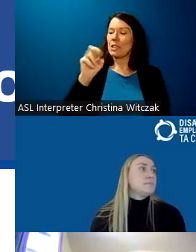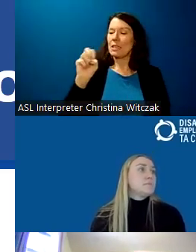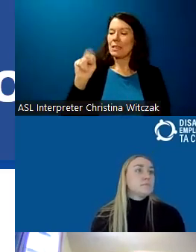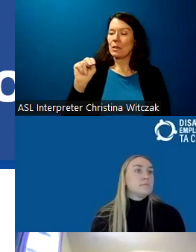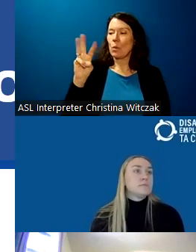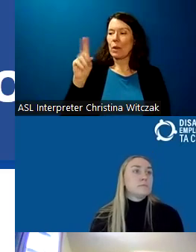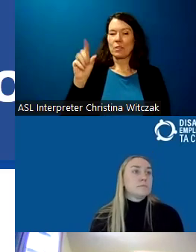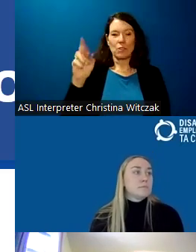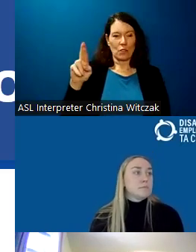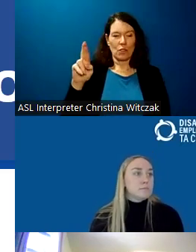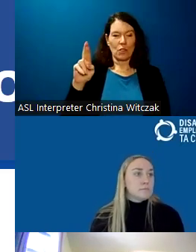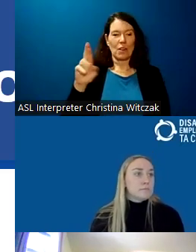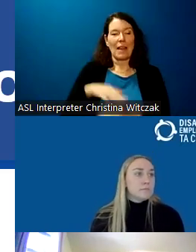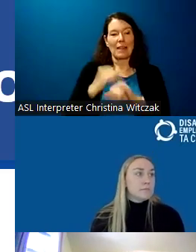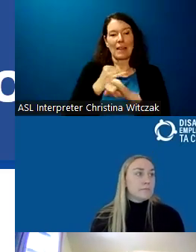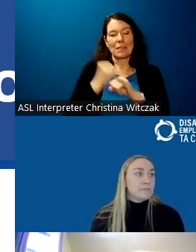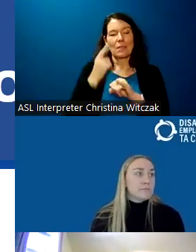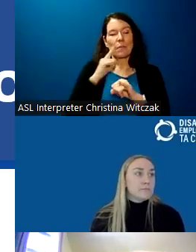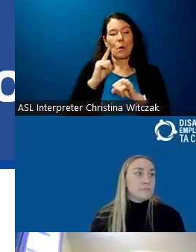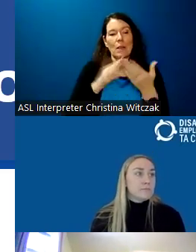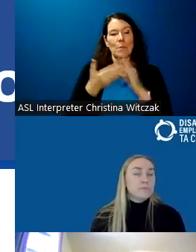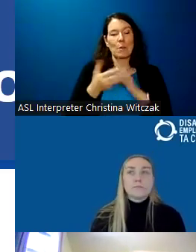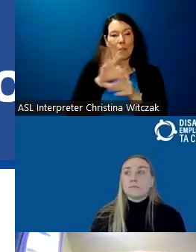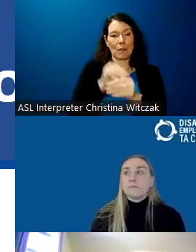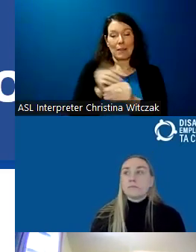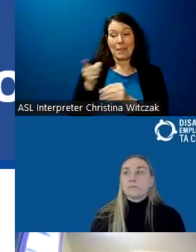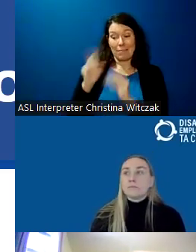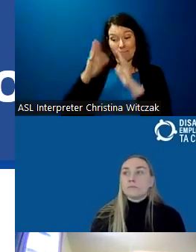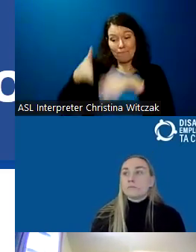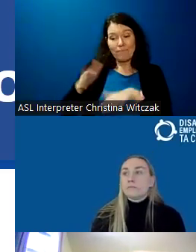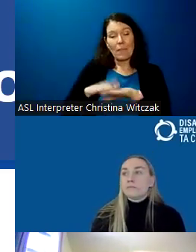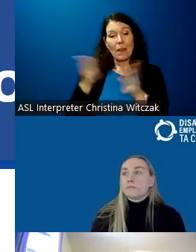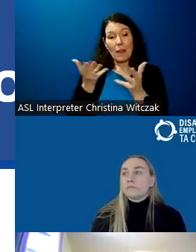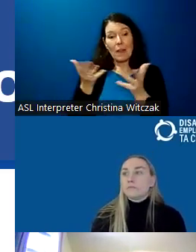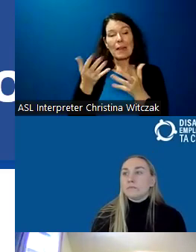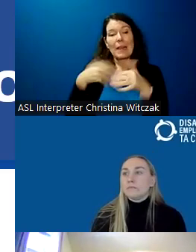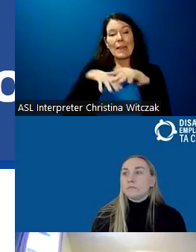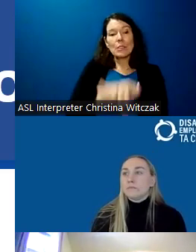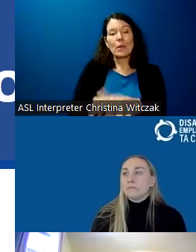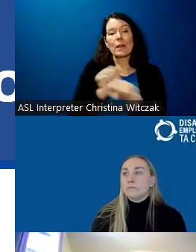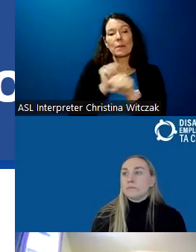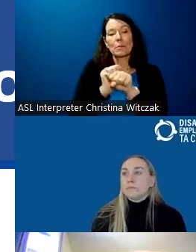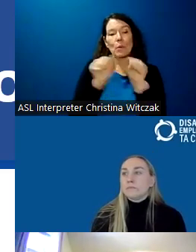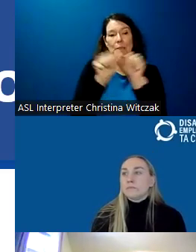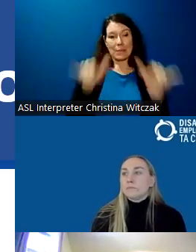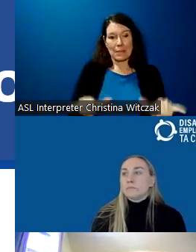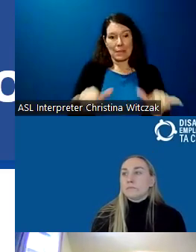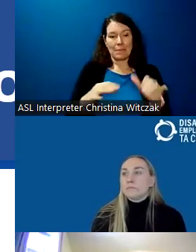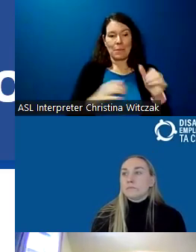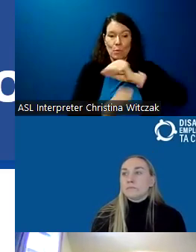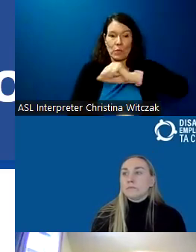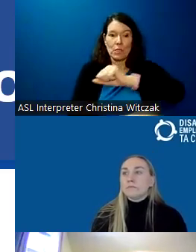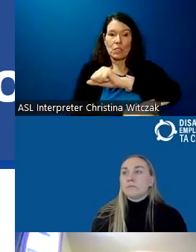at the Institute for Community Inclusion. She focuses on building the integrated employment system and bridging research to practice